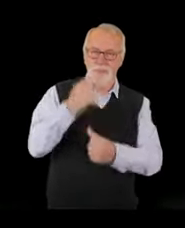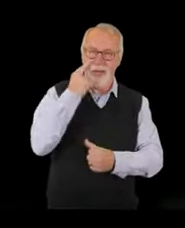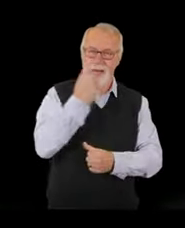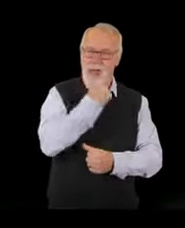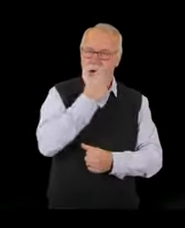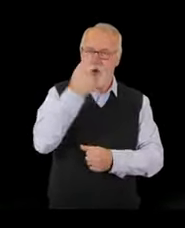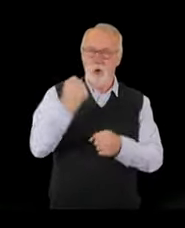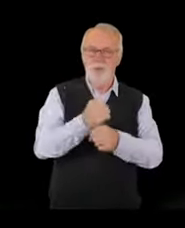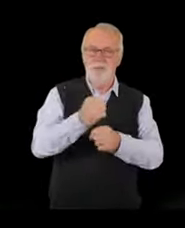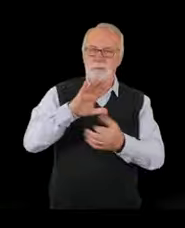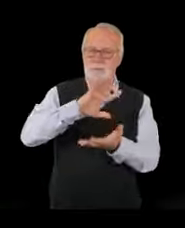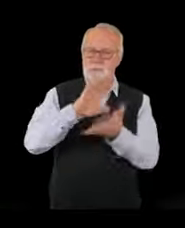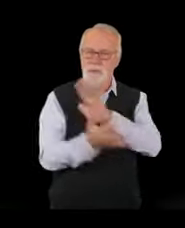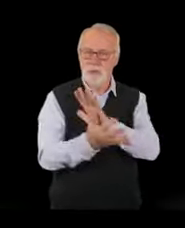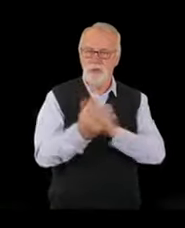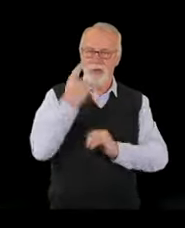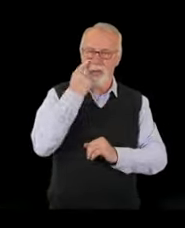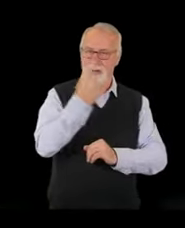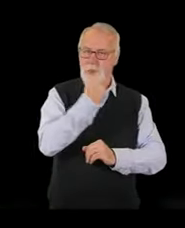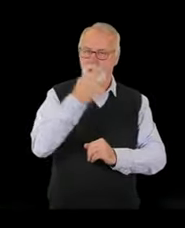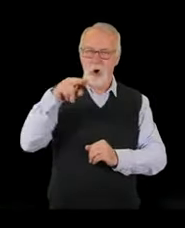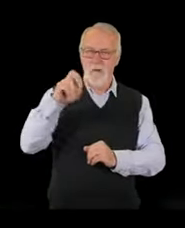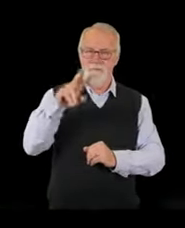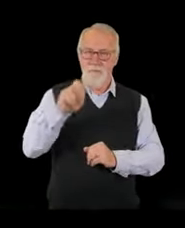safely due to poor depth perception.